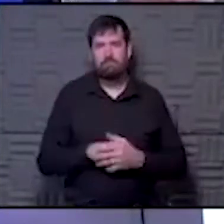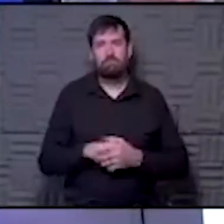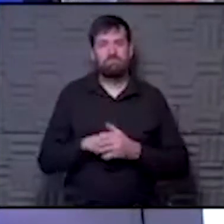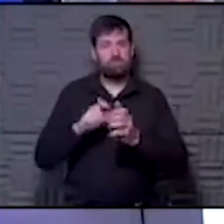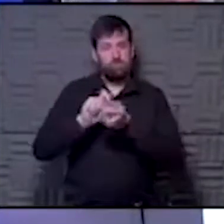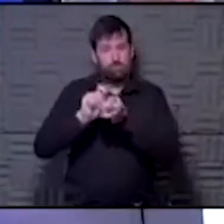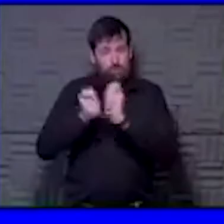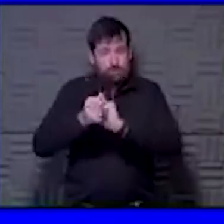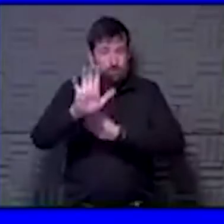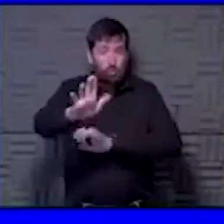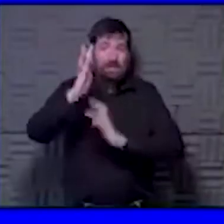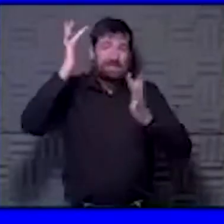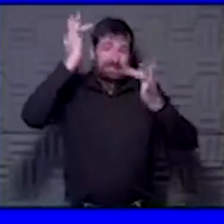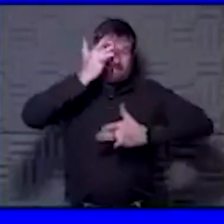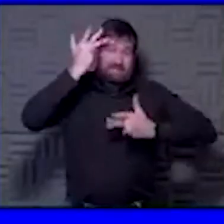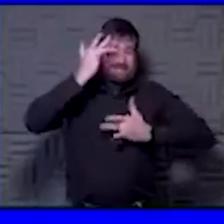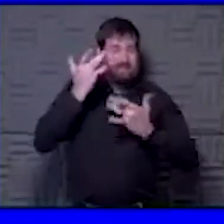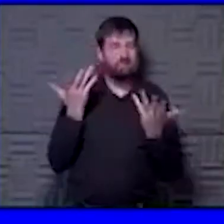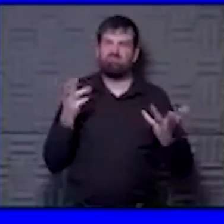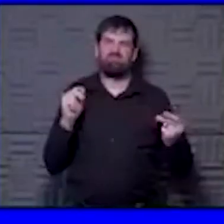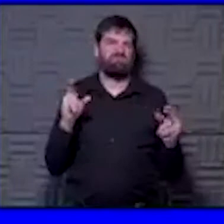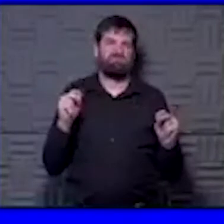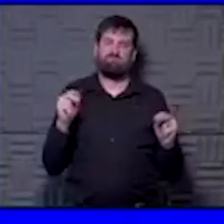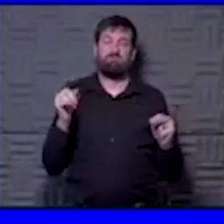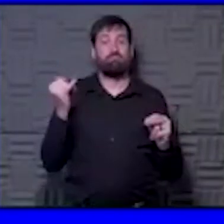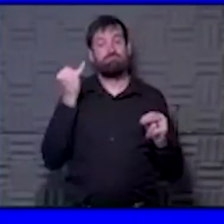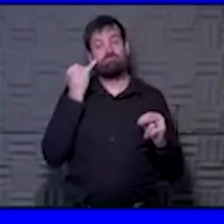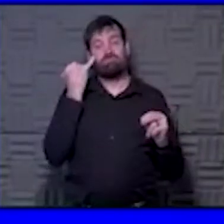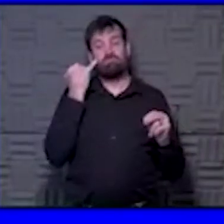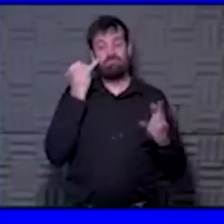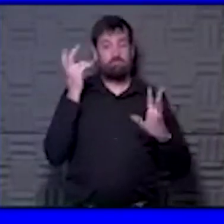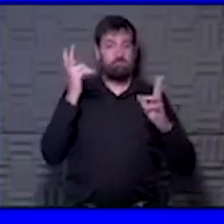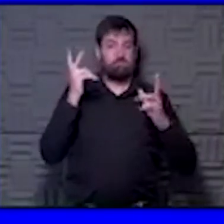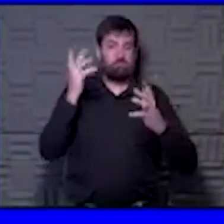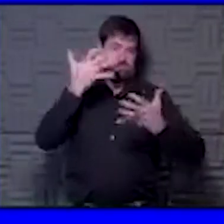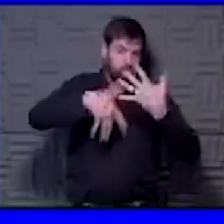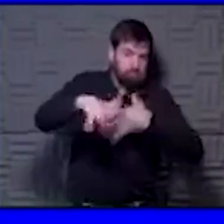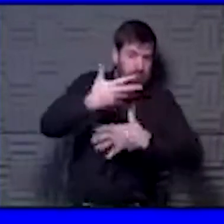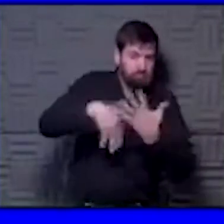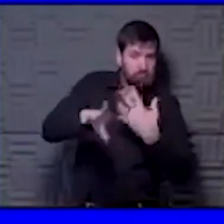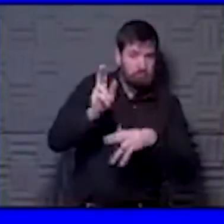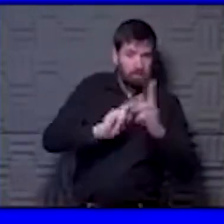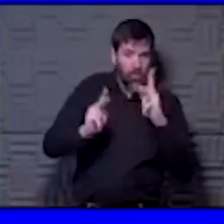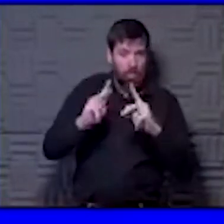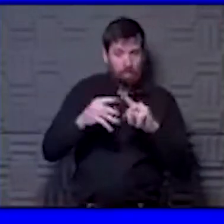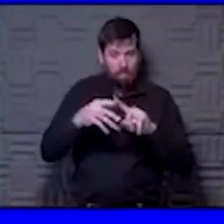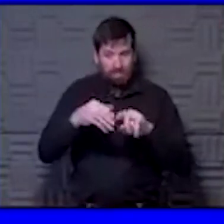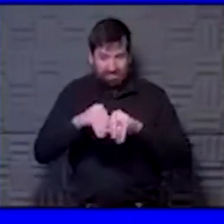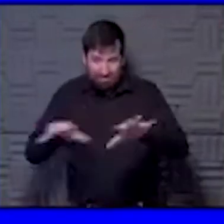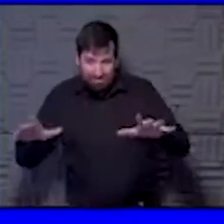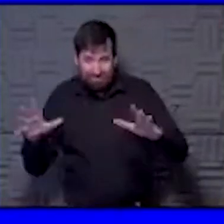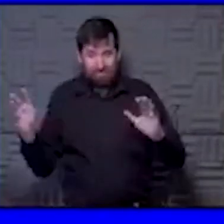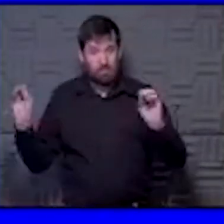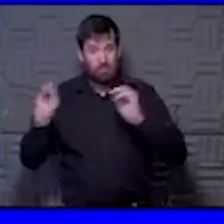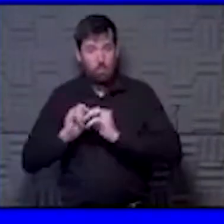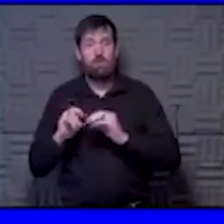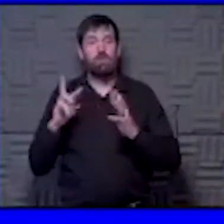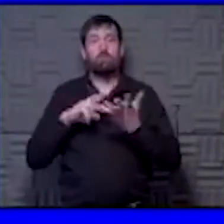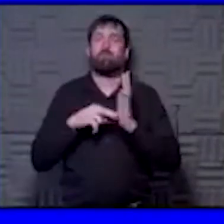your clinical illness. If it's more transmissible between people, what does that mean? That means we need to continue to